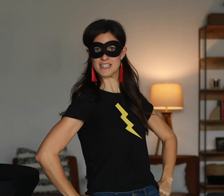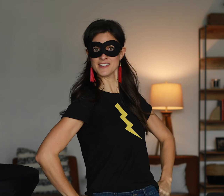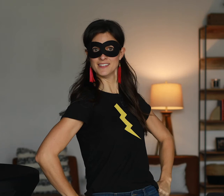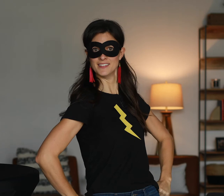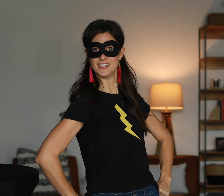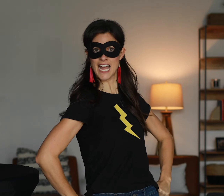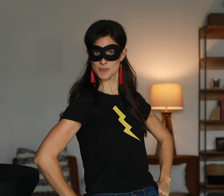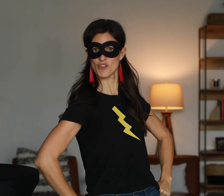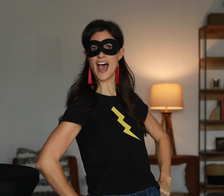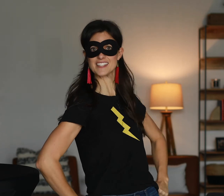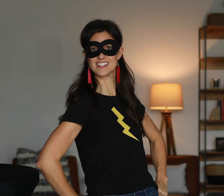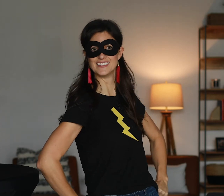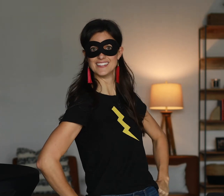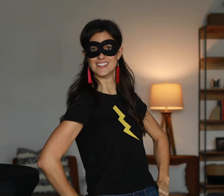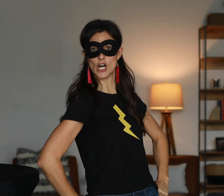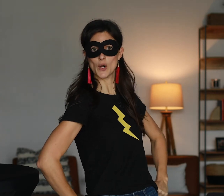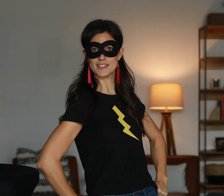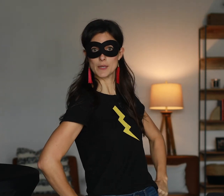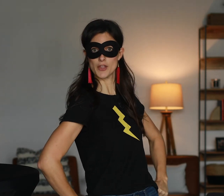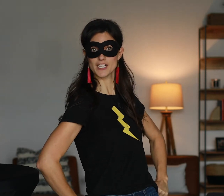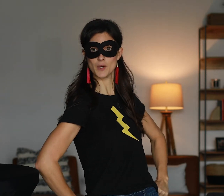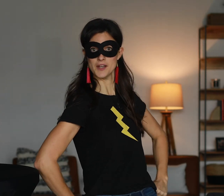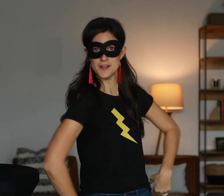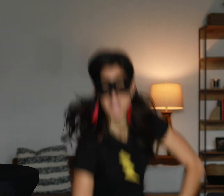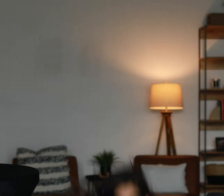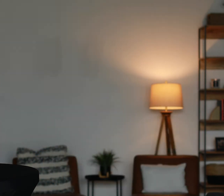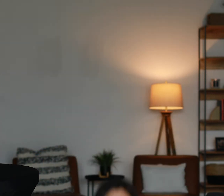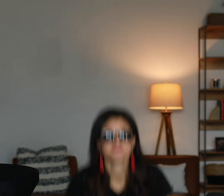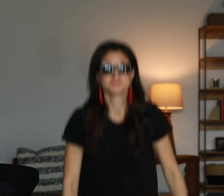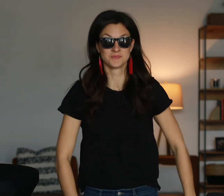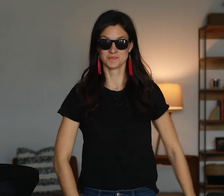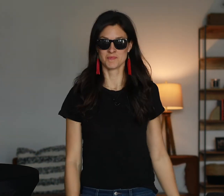Is that amazing? I am so fast. All right, let's see about the next one.